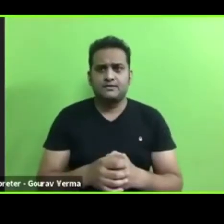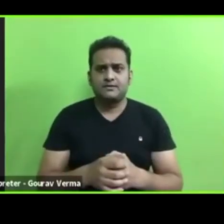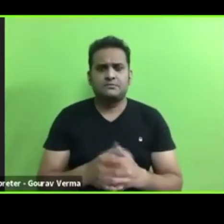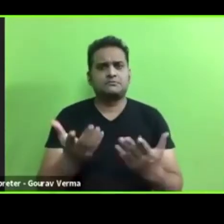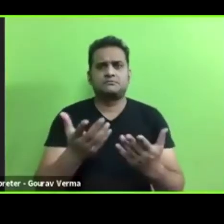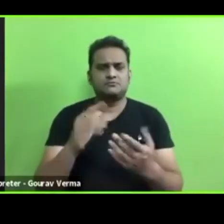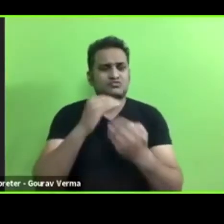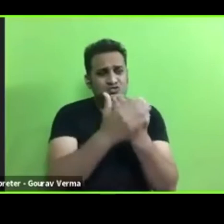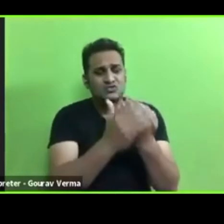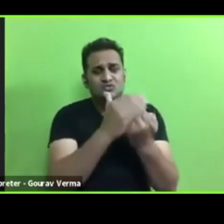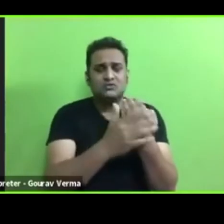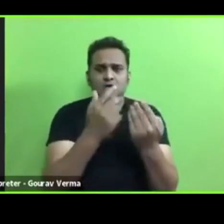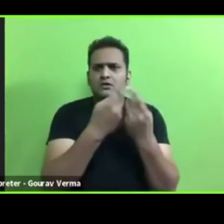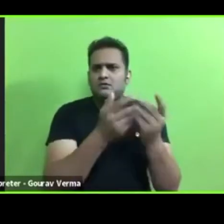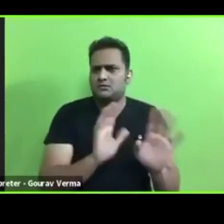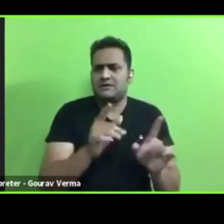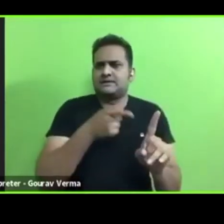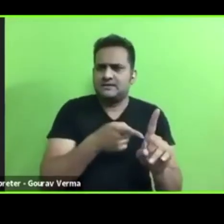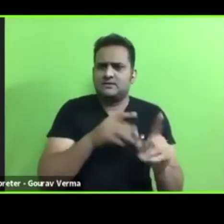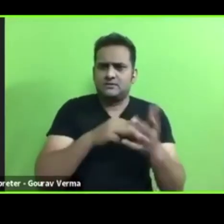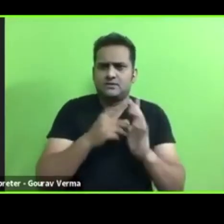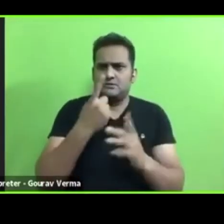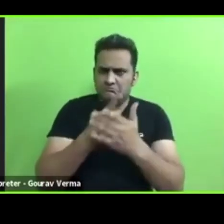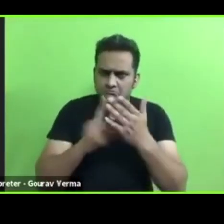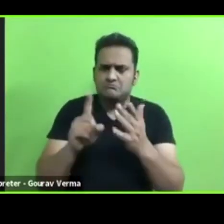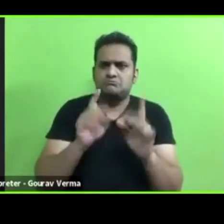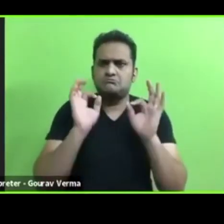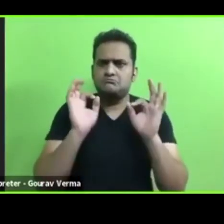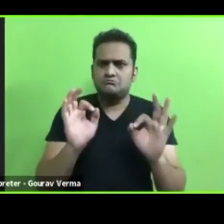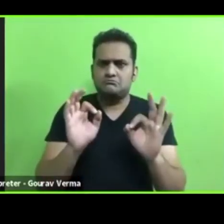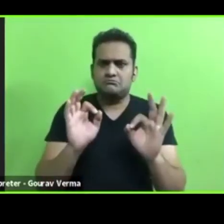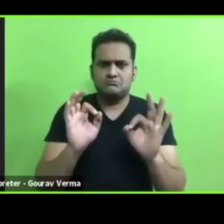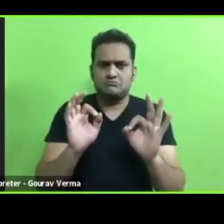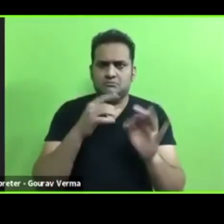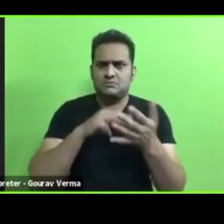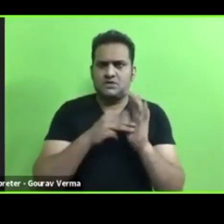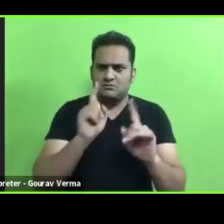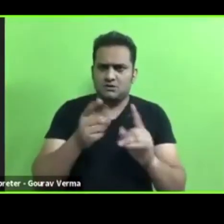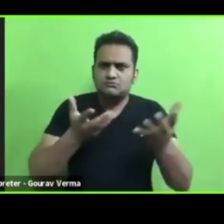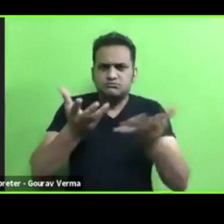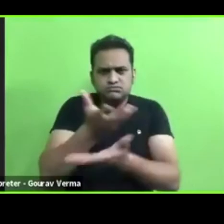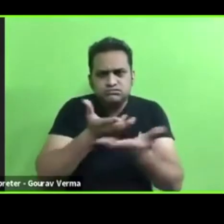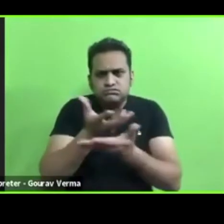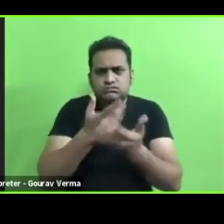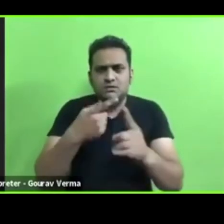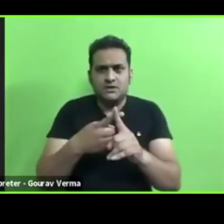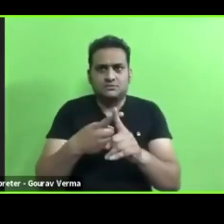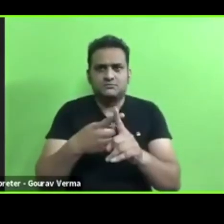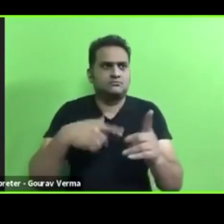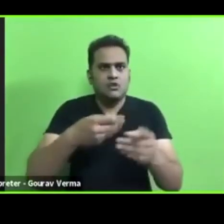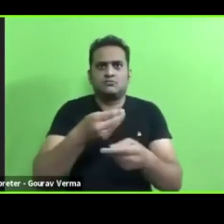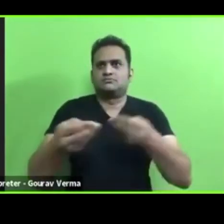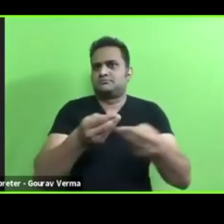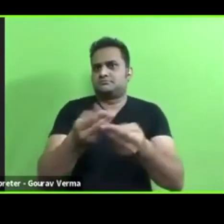sympathy, but this is something that is rightfully needs to be discussed and placed in this discourse.